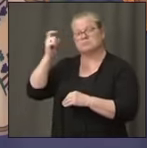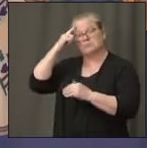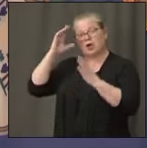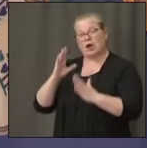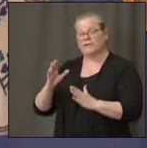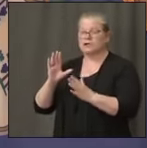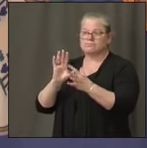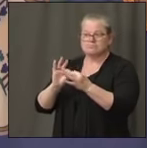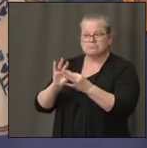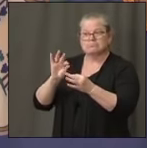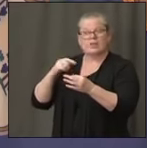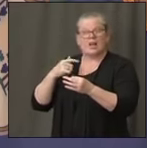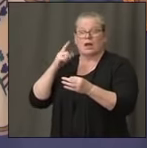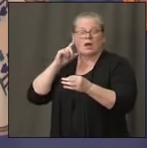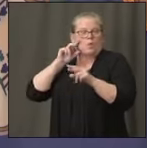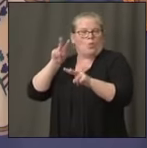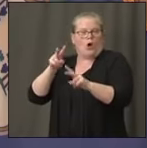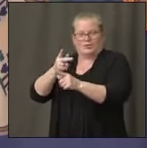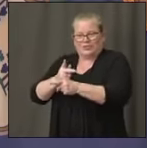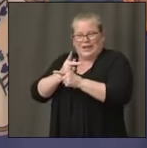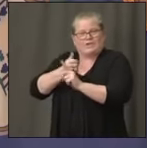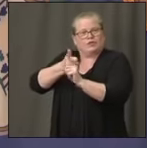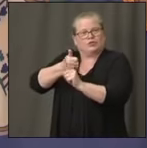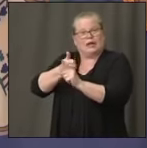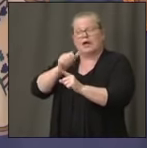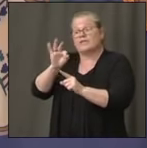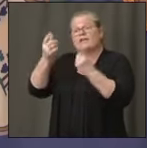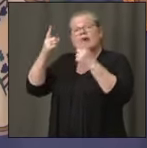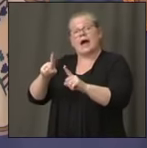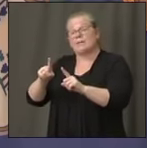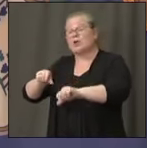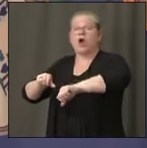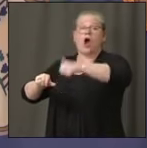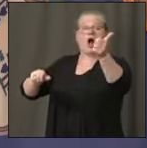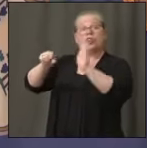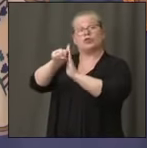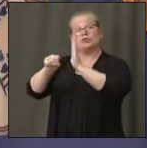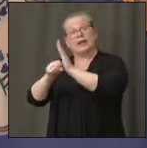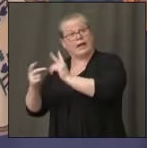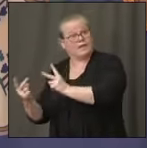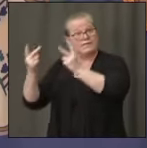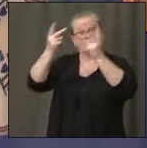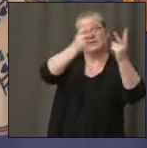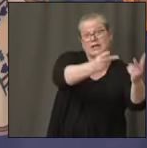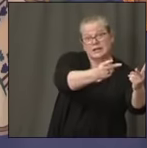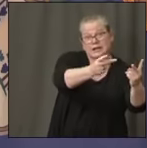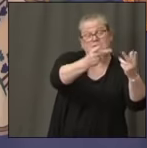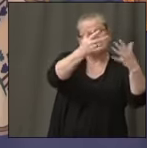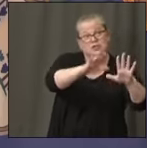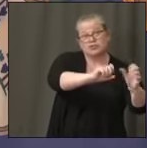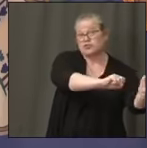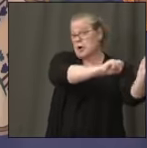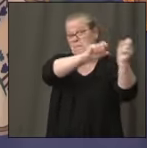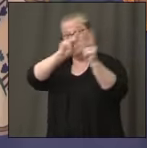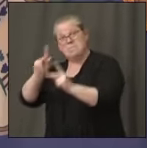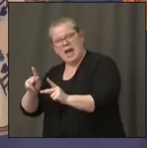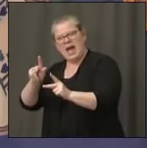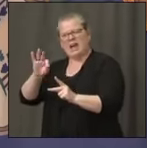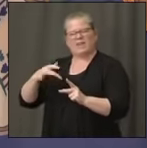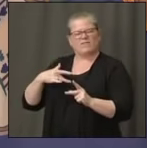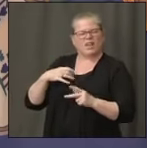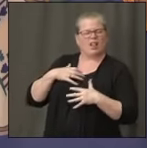returning home, obviously you stay home and you self-quarantine. I think that's really important. You know, some of the governors